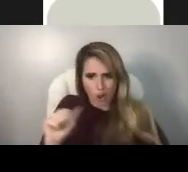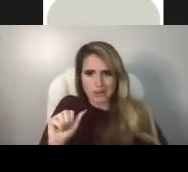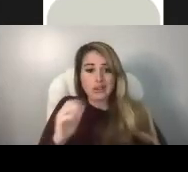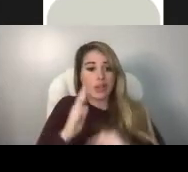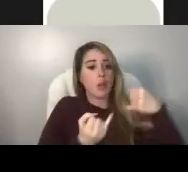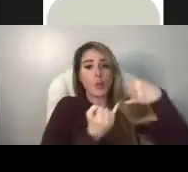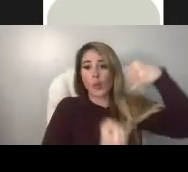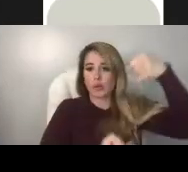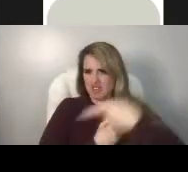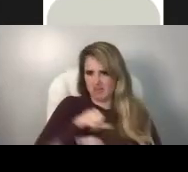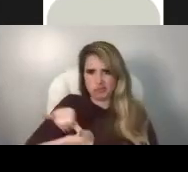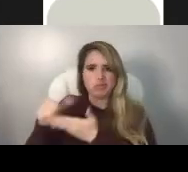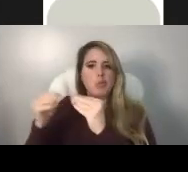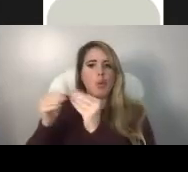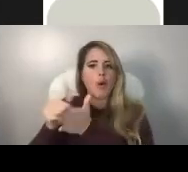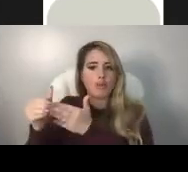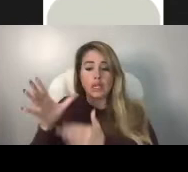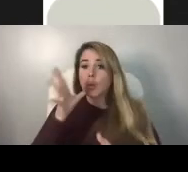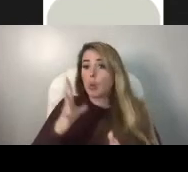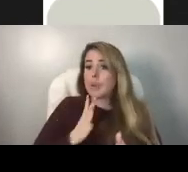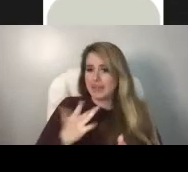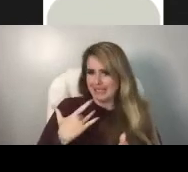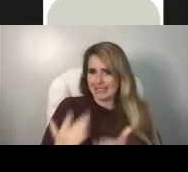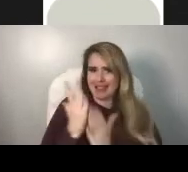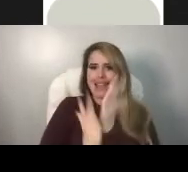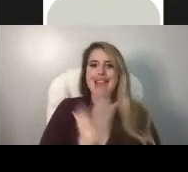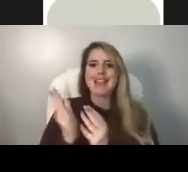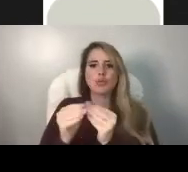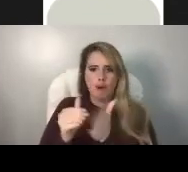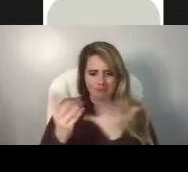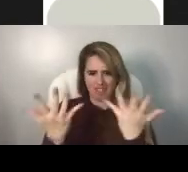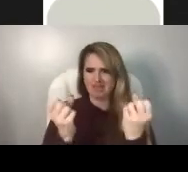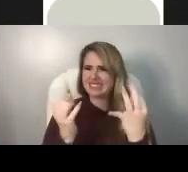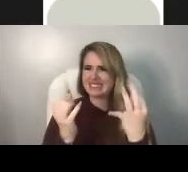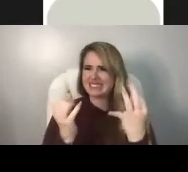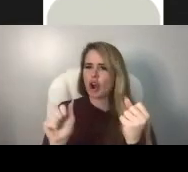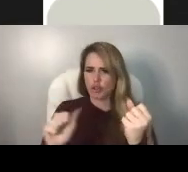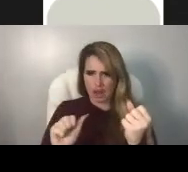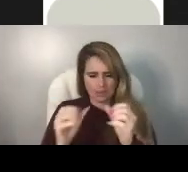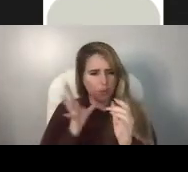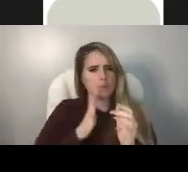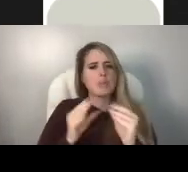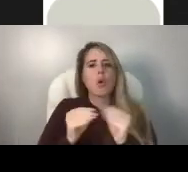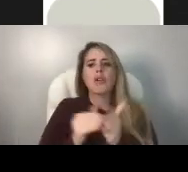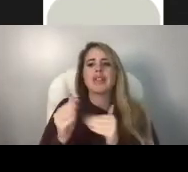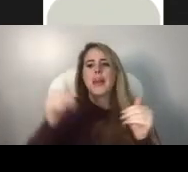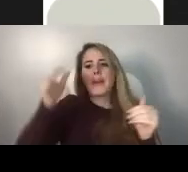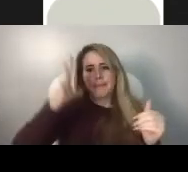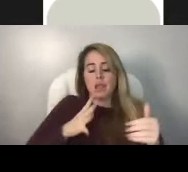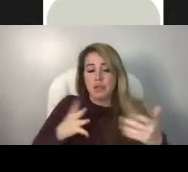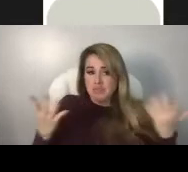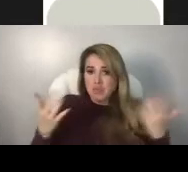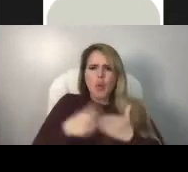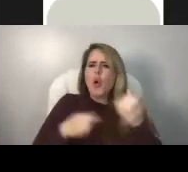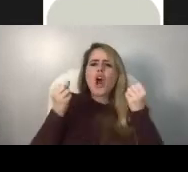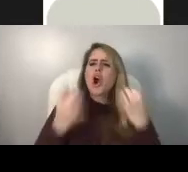And especially in the hands, women seem to get arthritis more frequently than men. So what causes